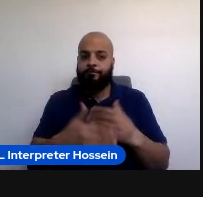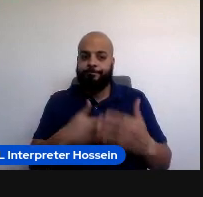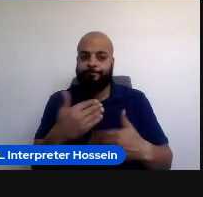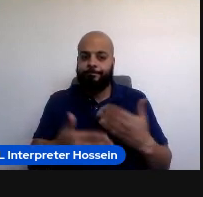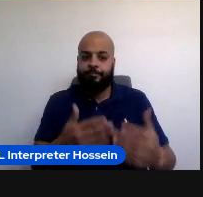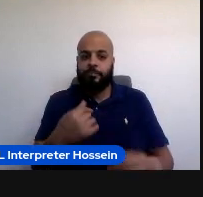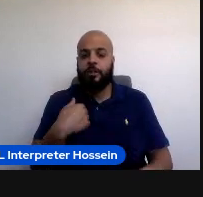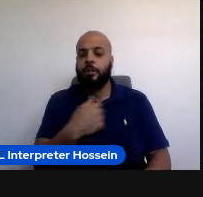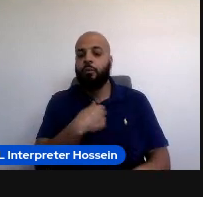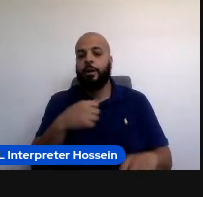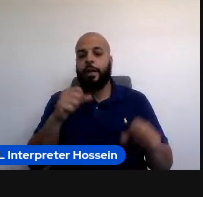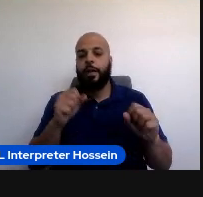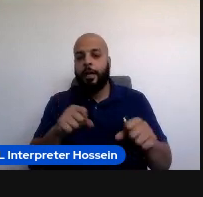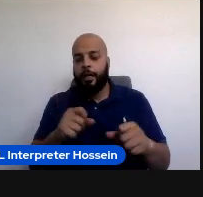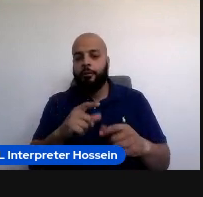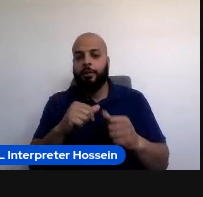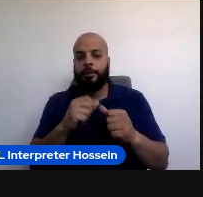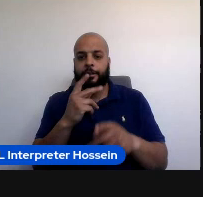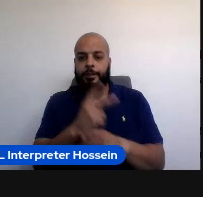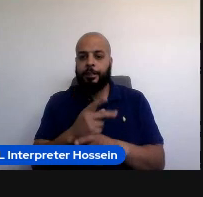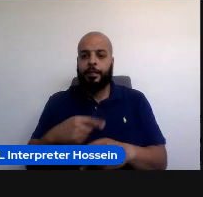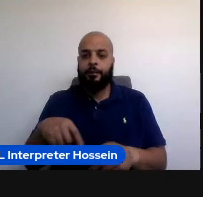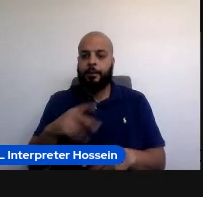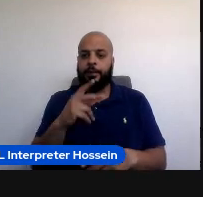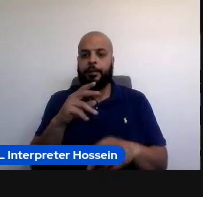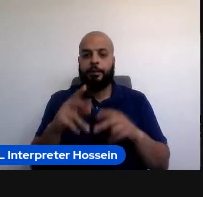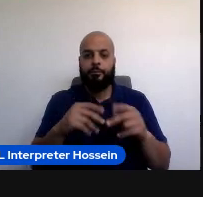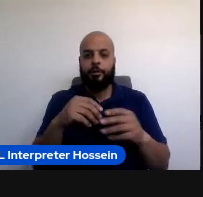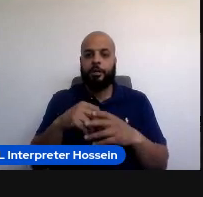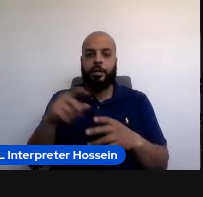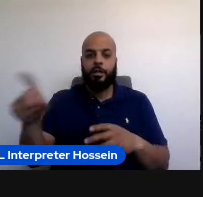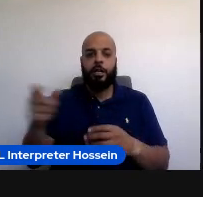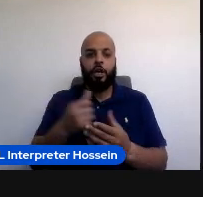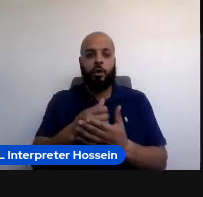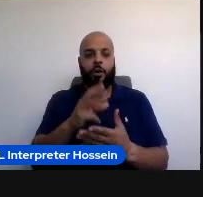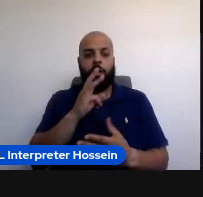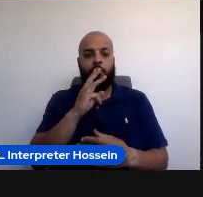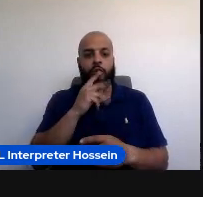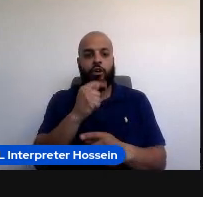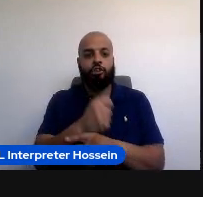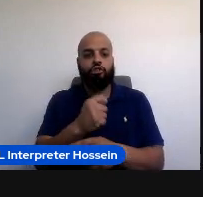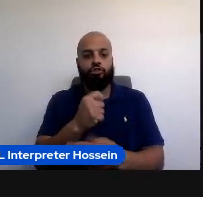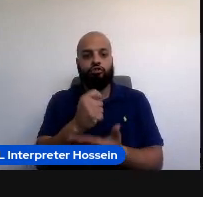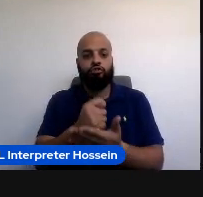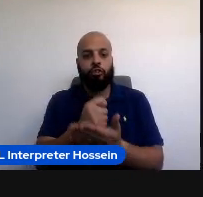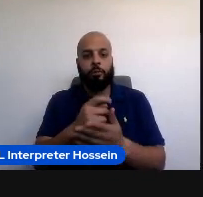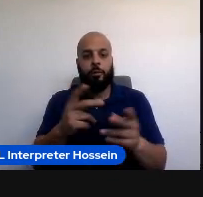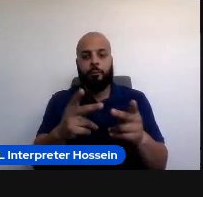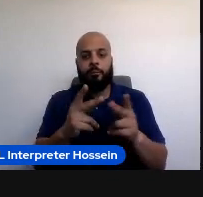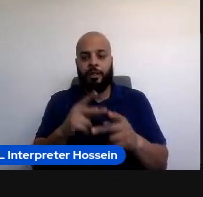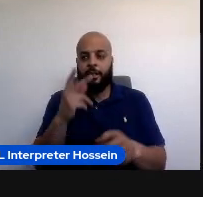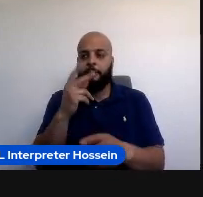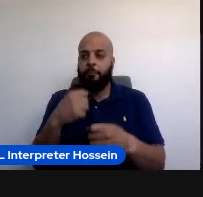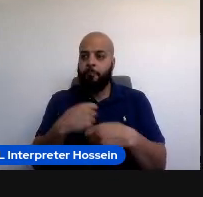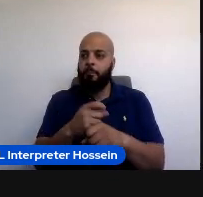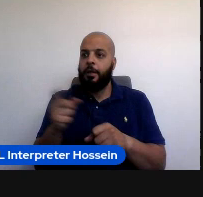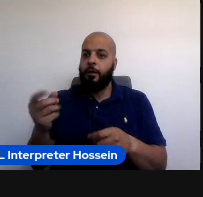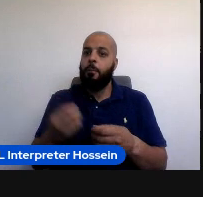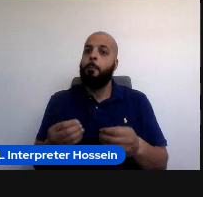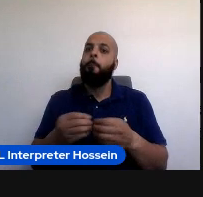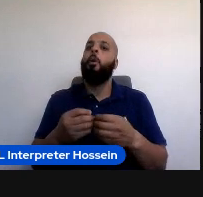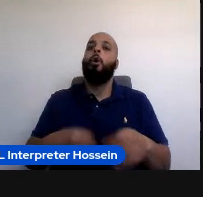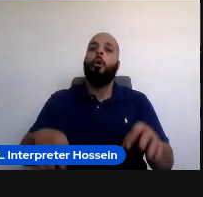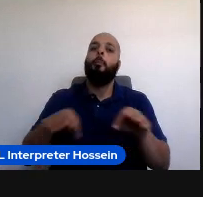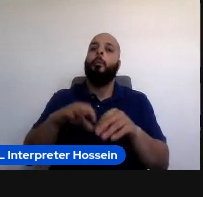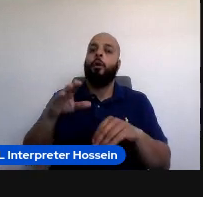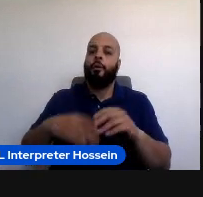we were able to kind of keep these folks at these wastewater treatment facilities, keeping them even more essential than they already were to the various communities